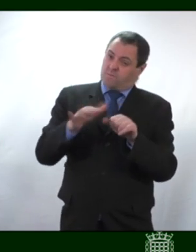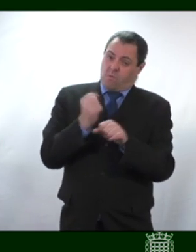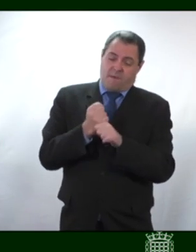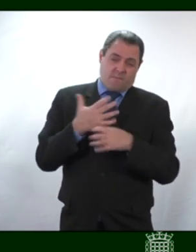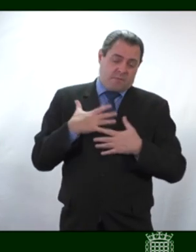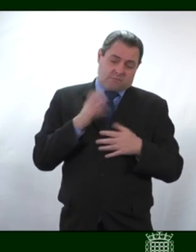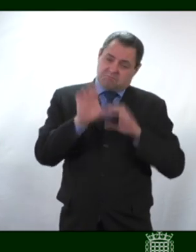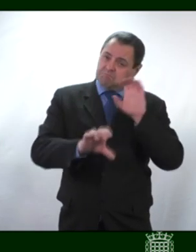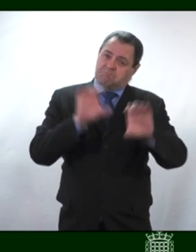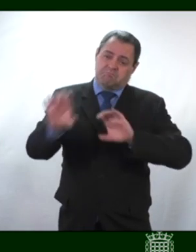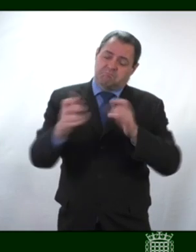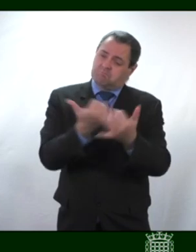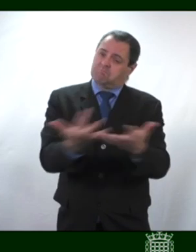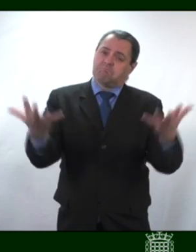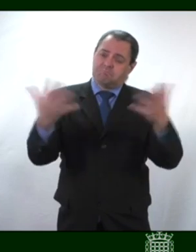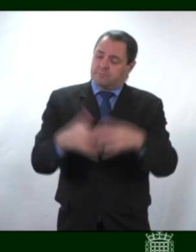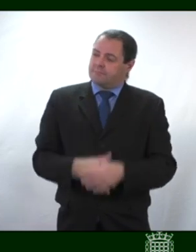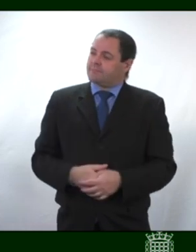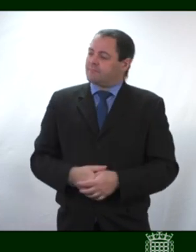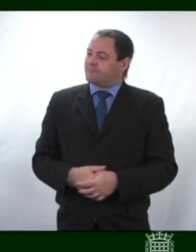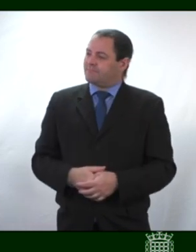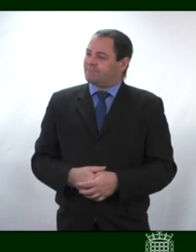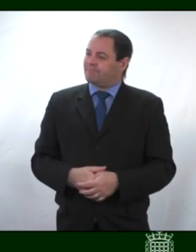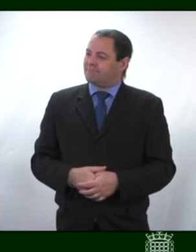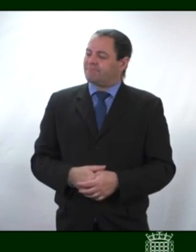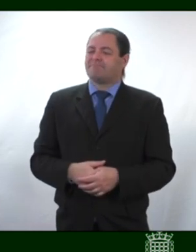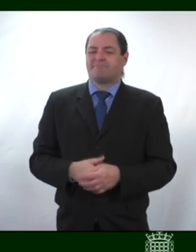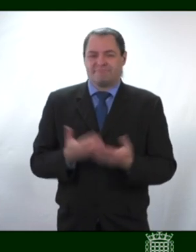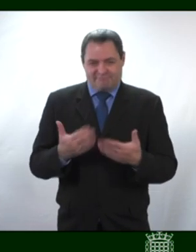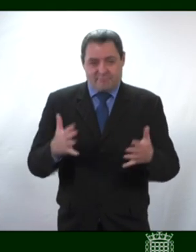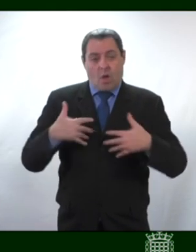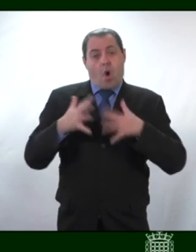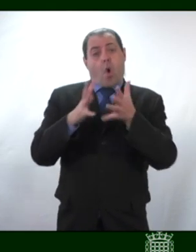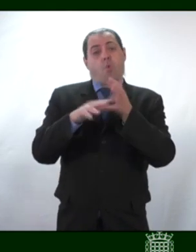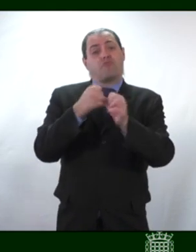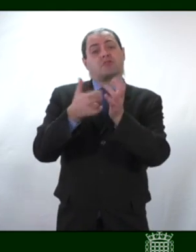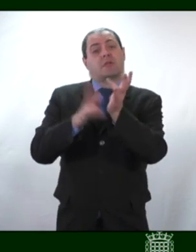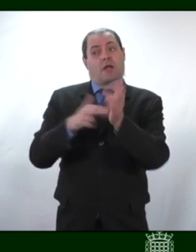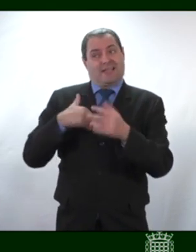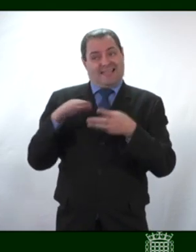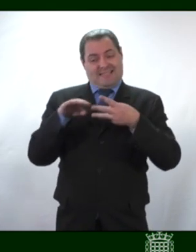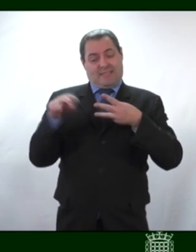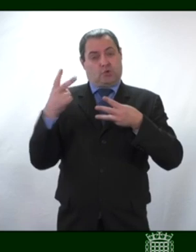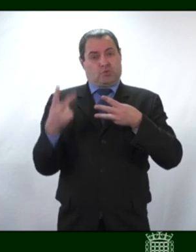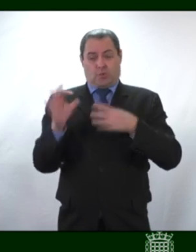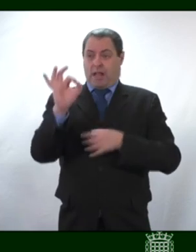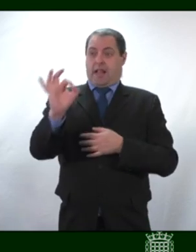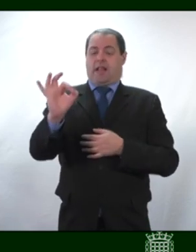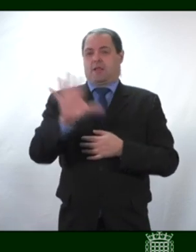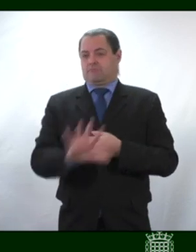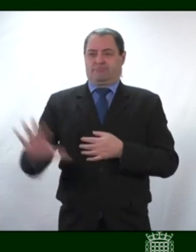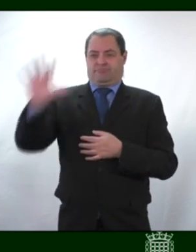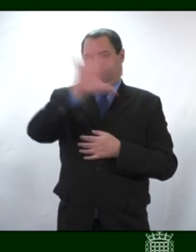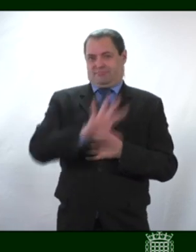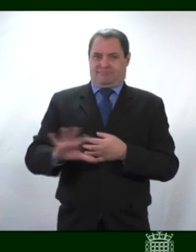Carter. Thank you very much, Mr. Speaker. Warrington finds itself as a Tier 2 island in the northwest now, parked between